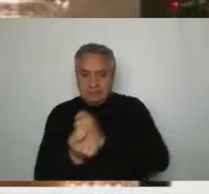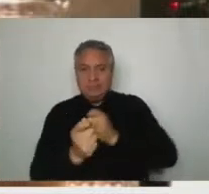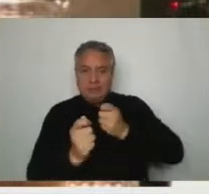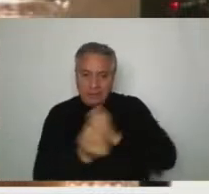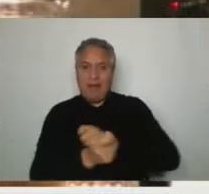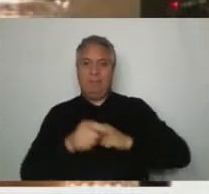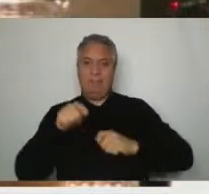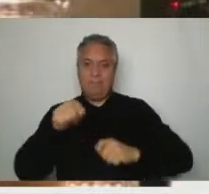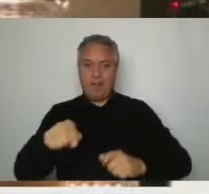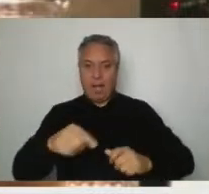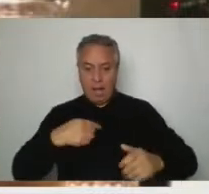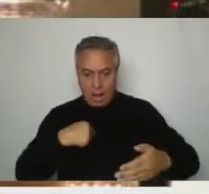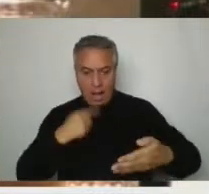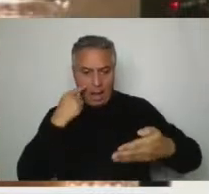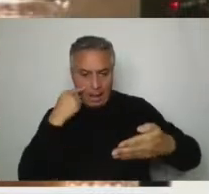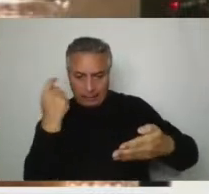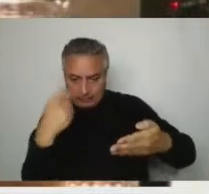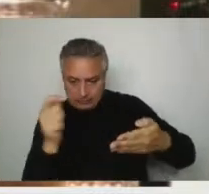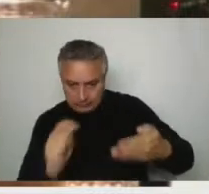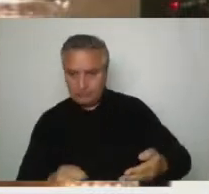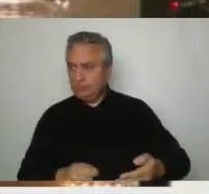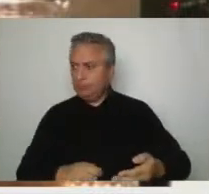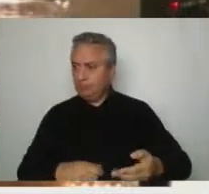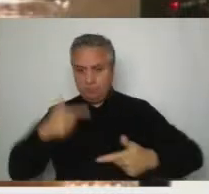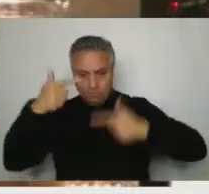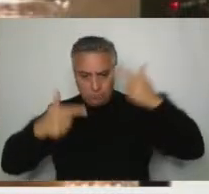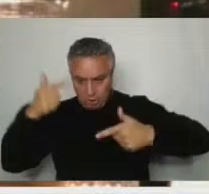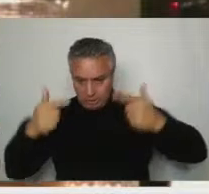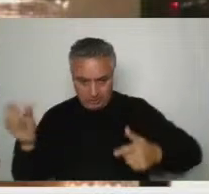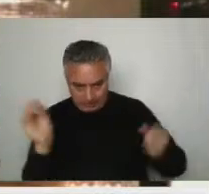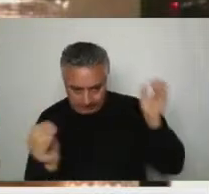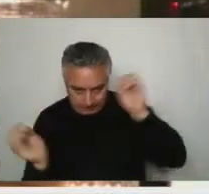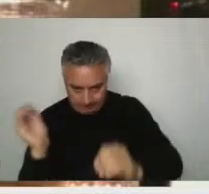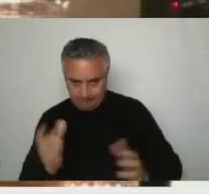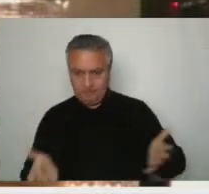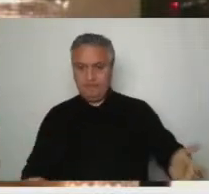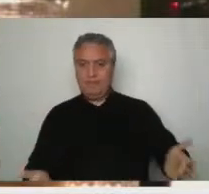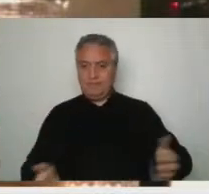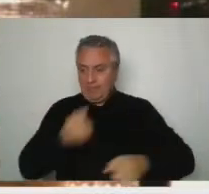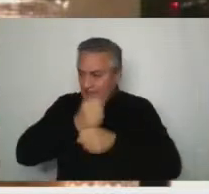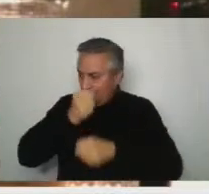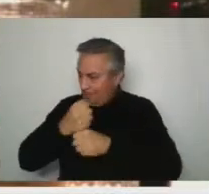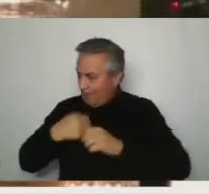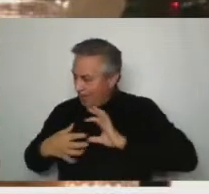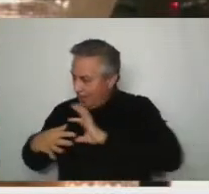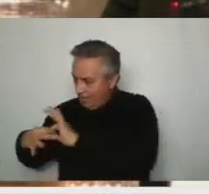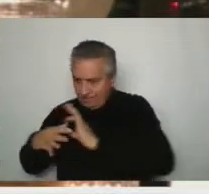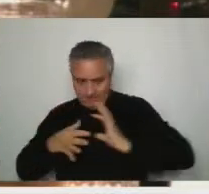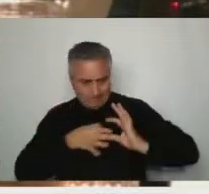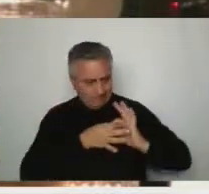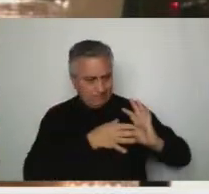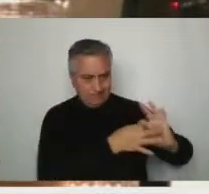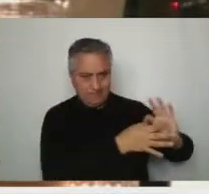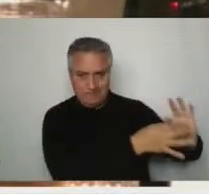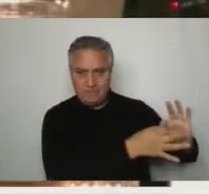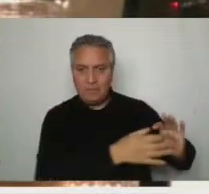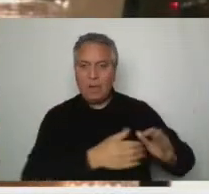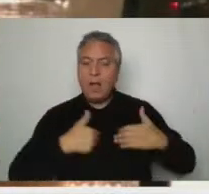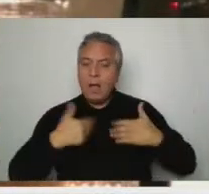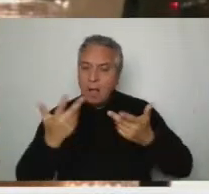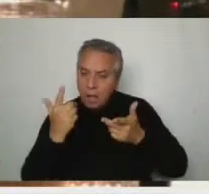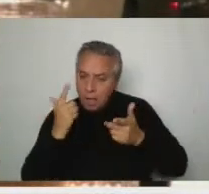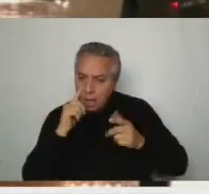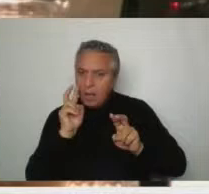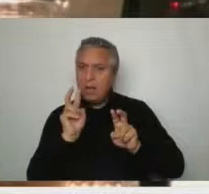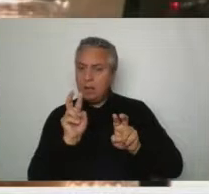mentioned scenario. In each of these processes, from diagnosis, from the preparation of policies, intersectorial work,